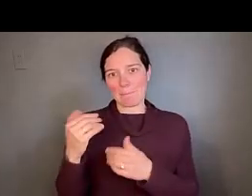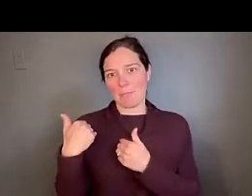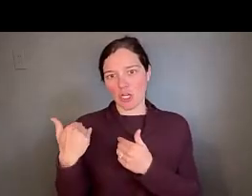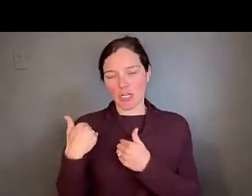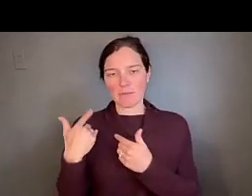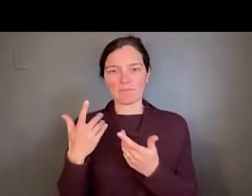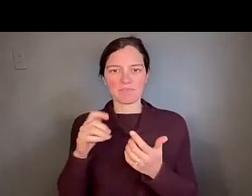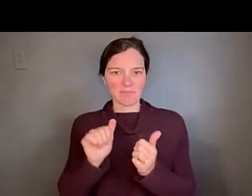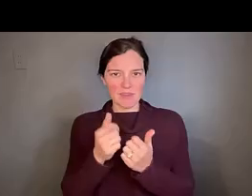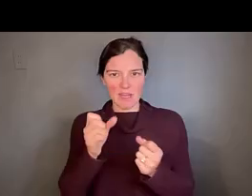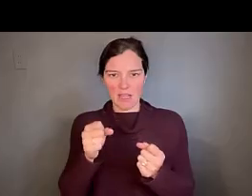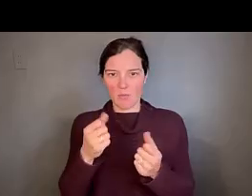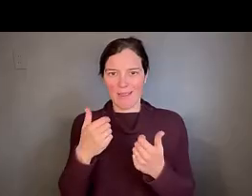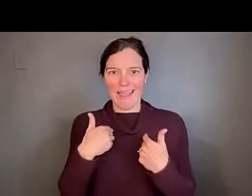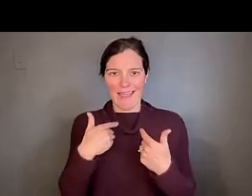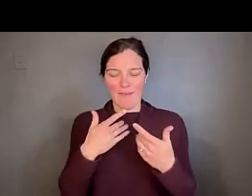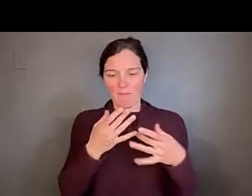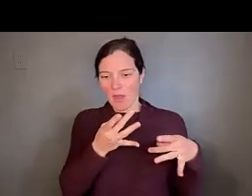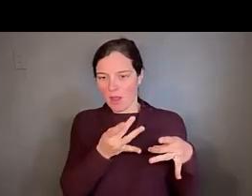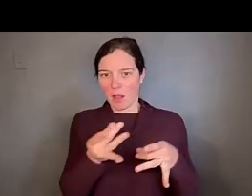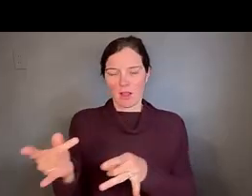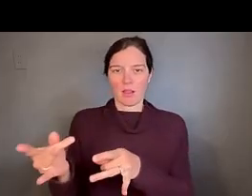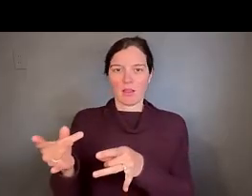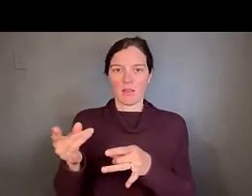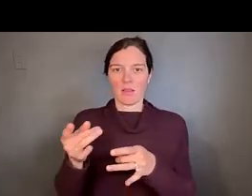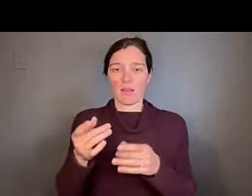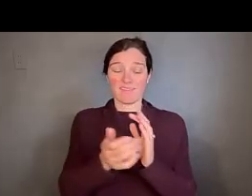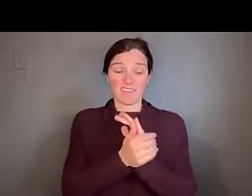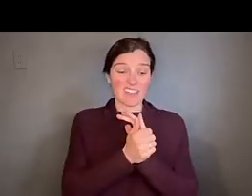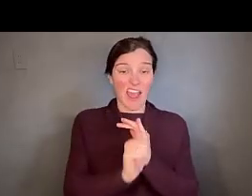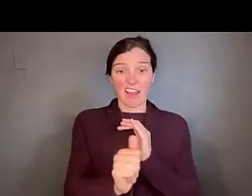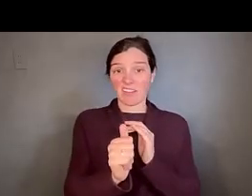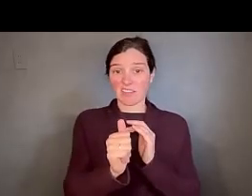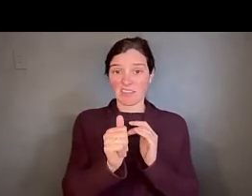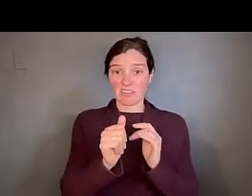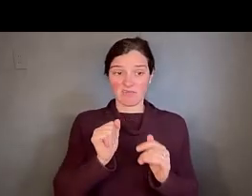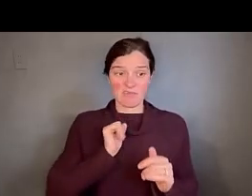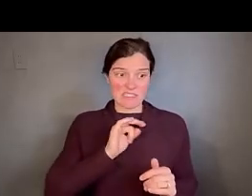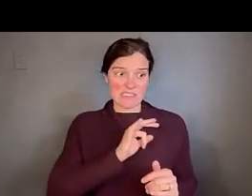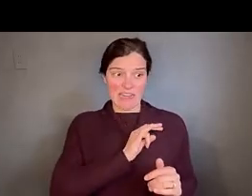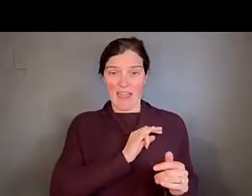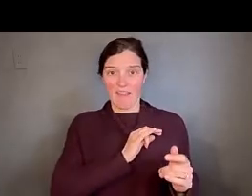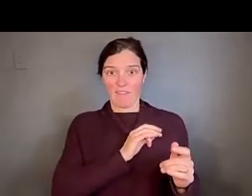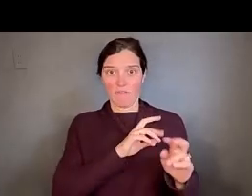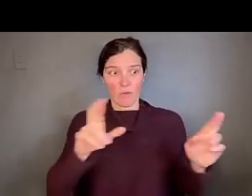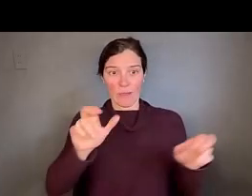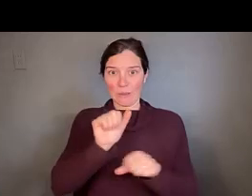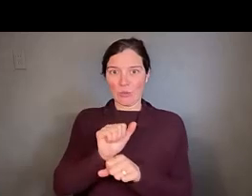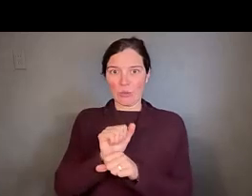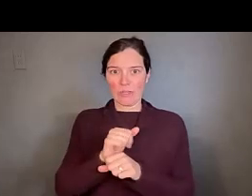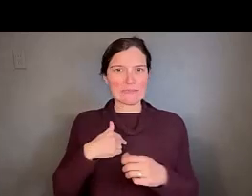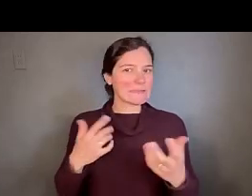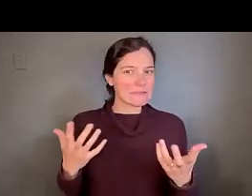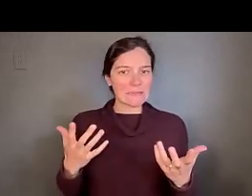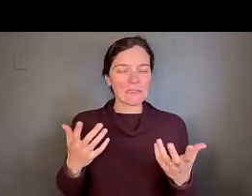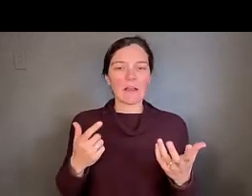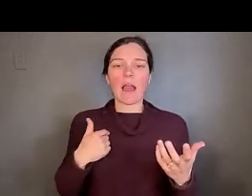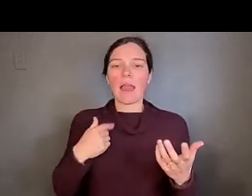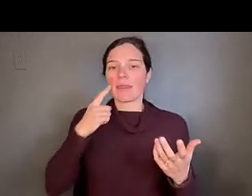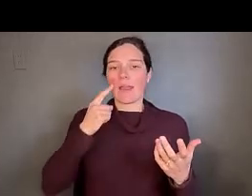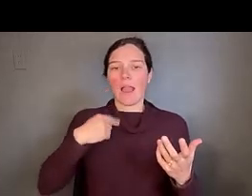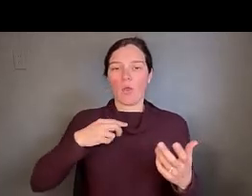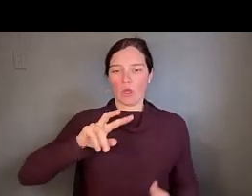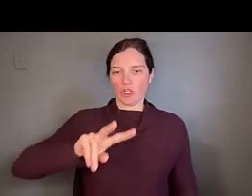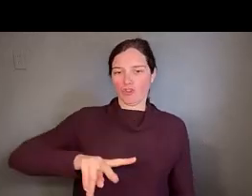do we make sure that we have a pipeline of incredibly talented individuals coming to us? And so I probably want to reverse that and